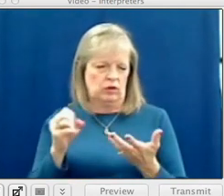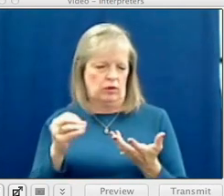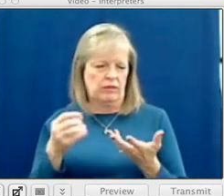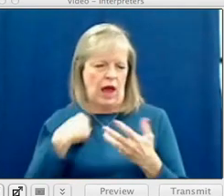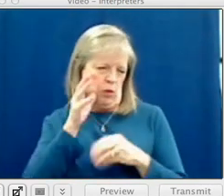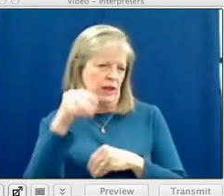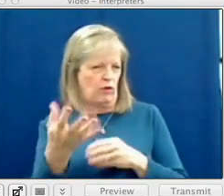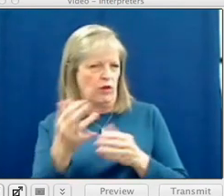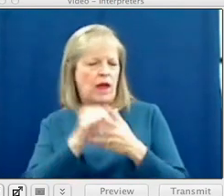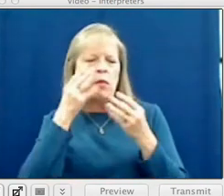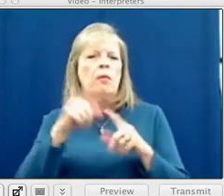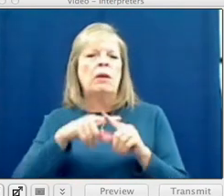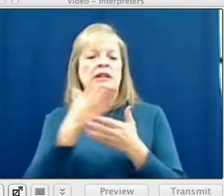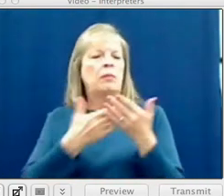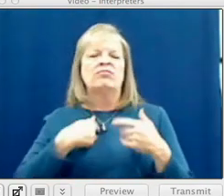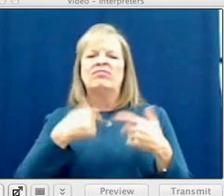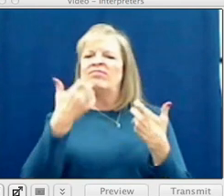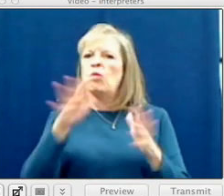1,